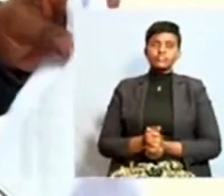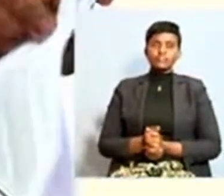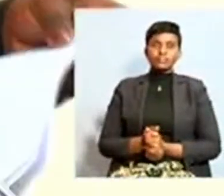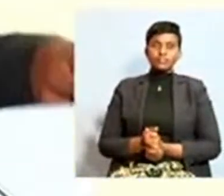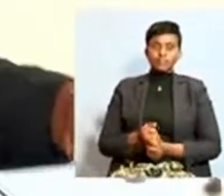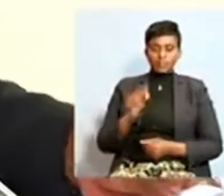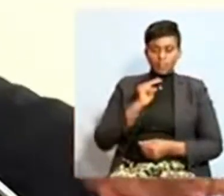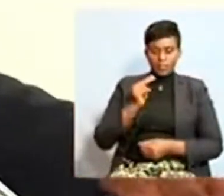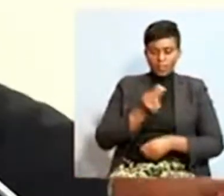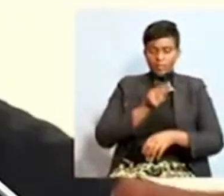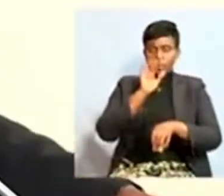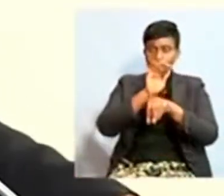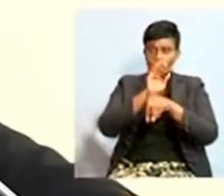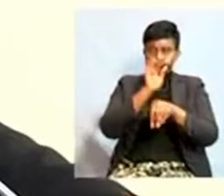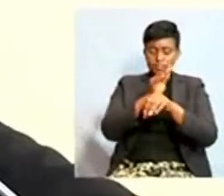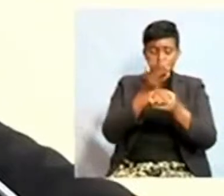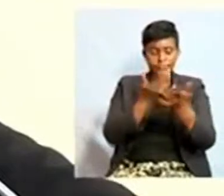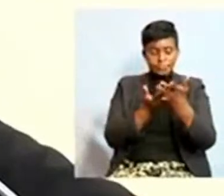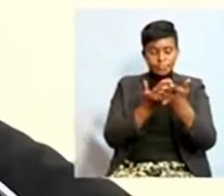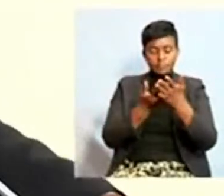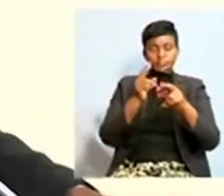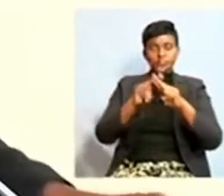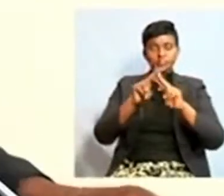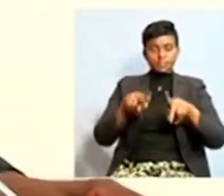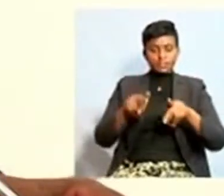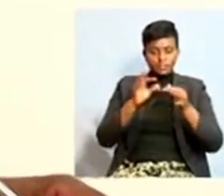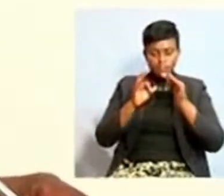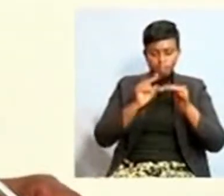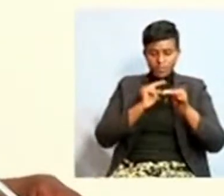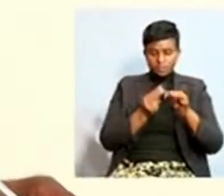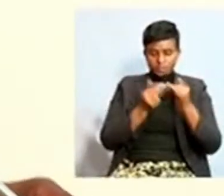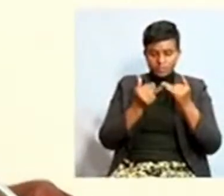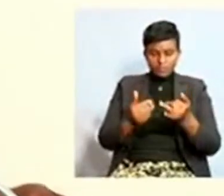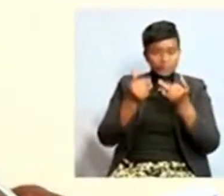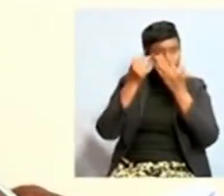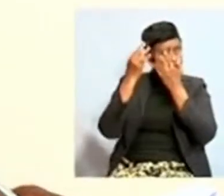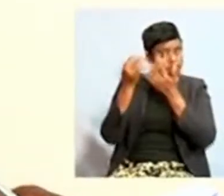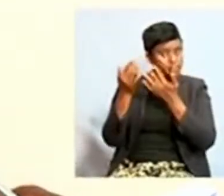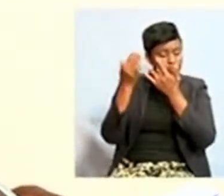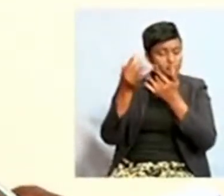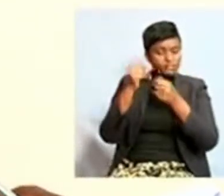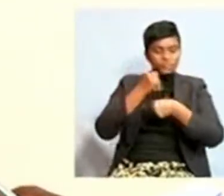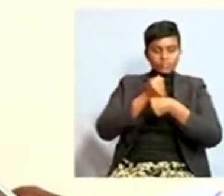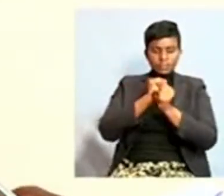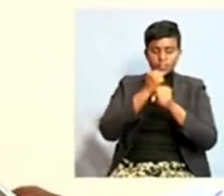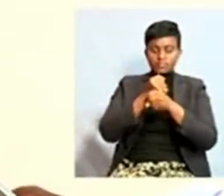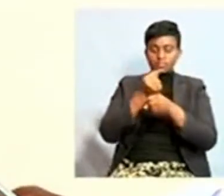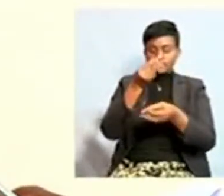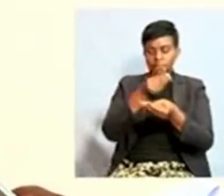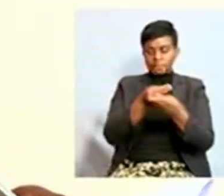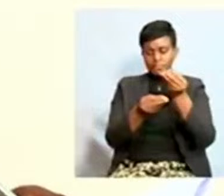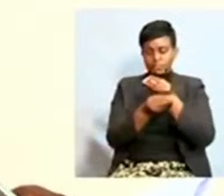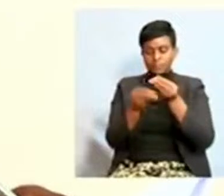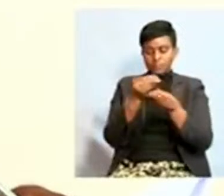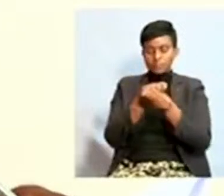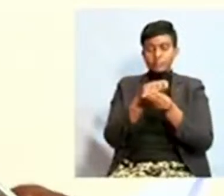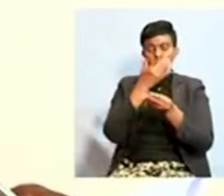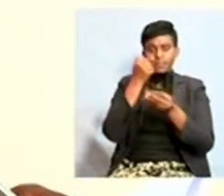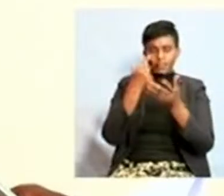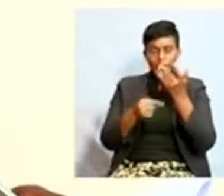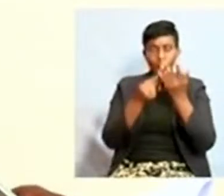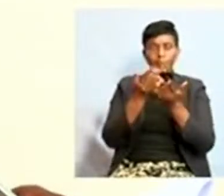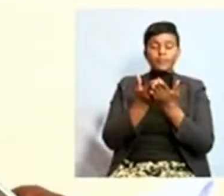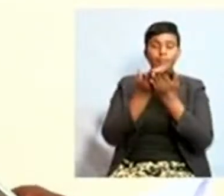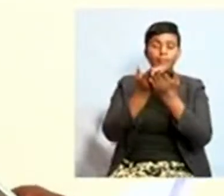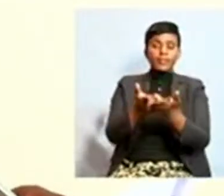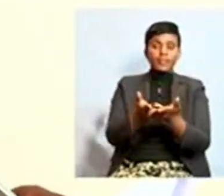Our comment here, obviously, Chair, is that if we're expected to make contributions, we must